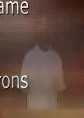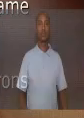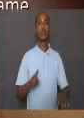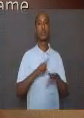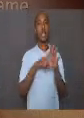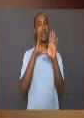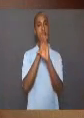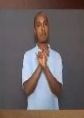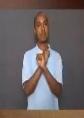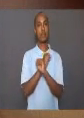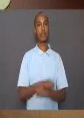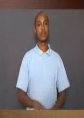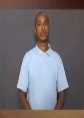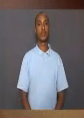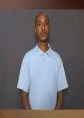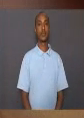Time's up!